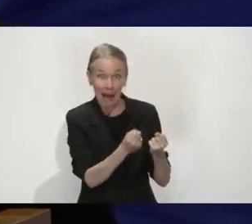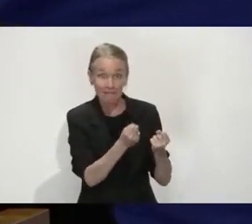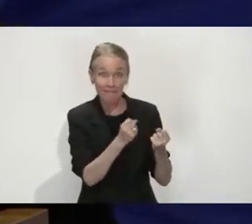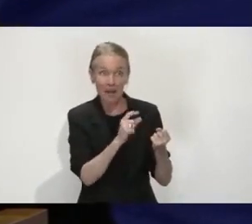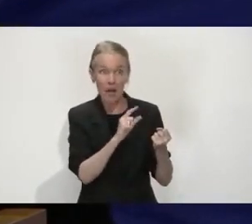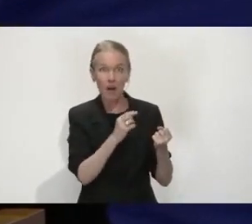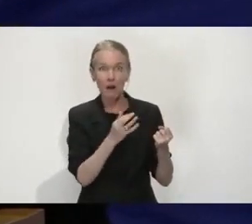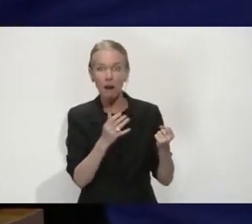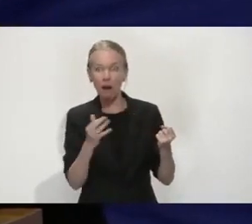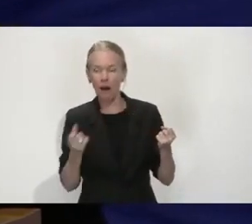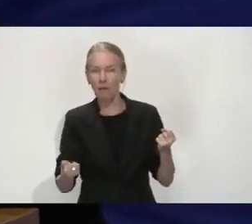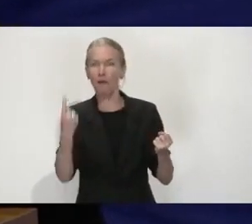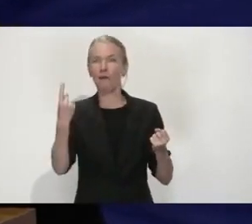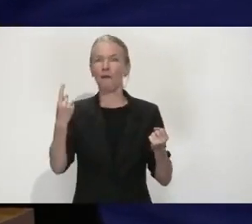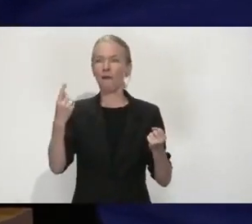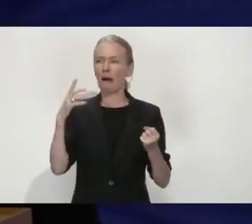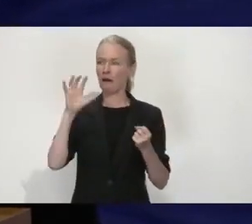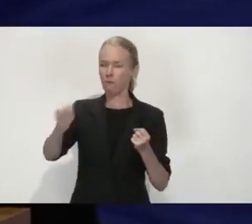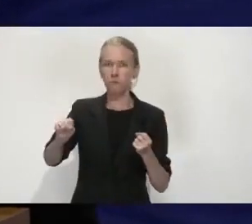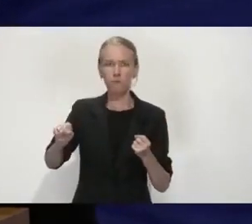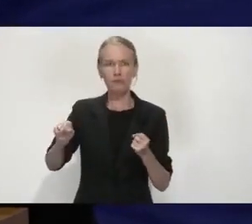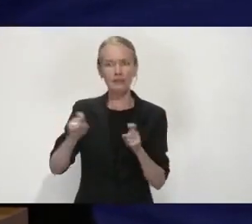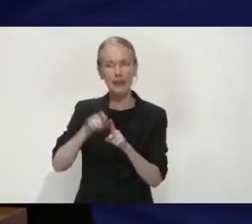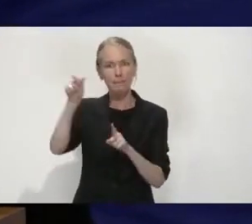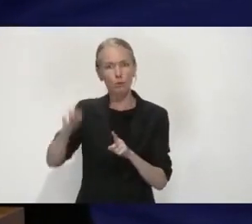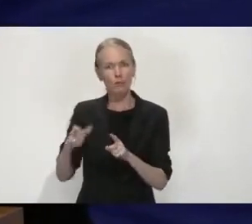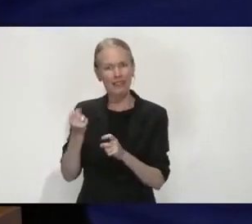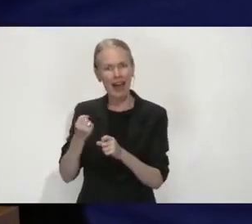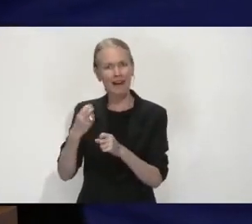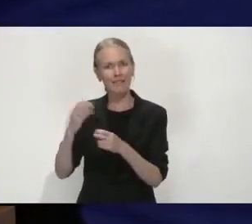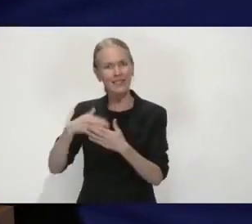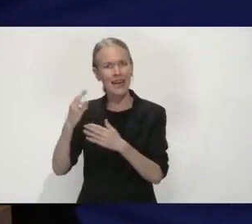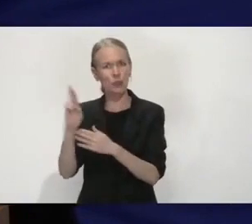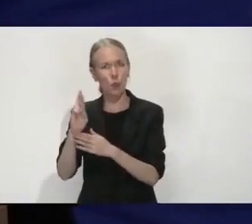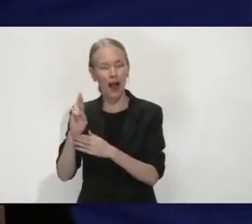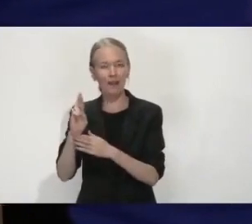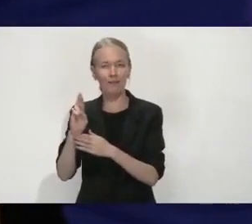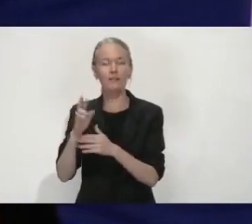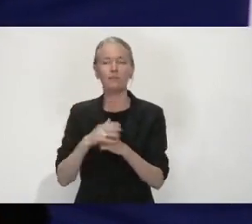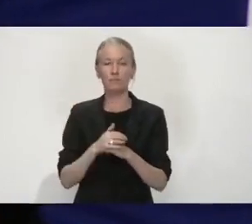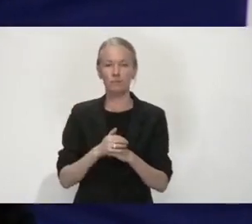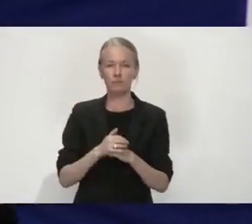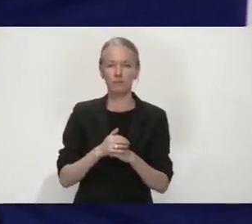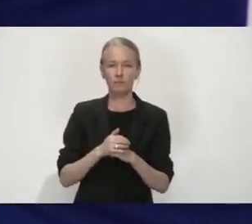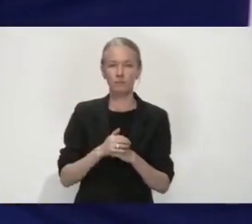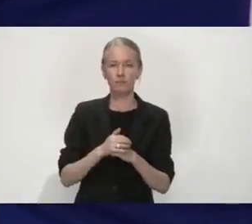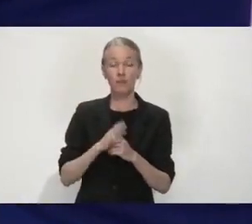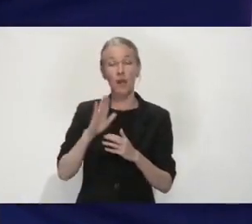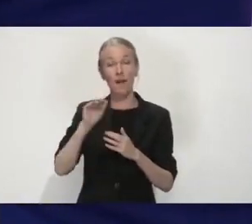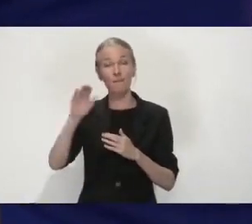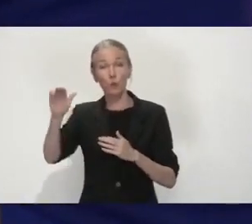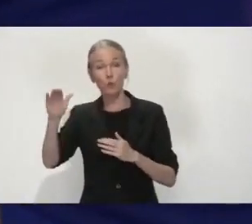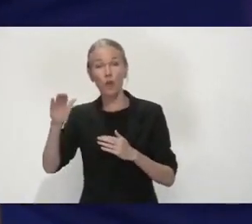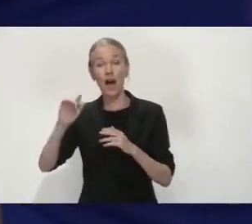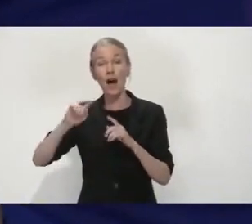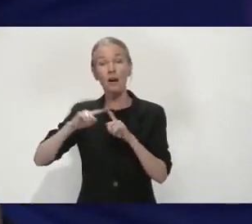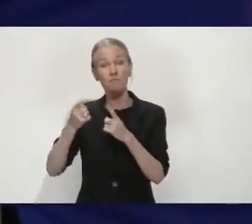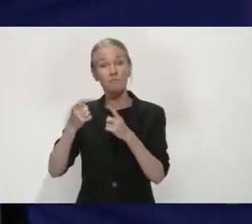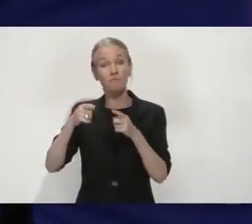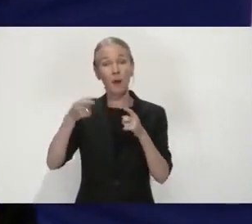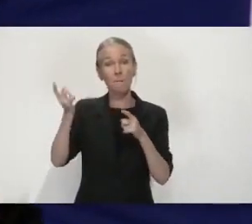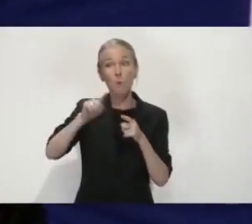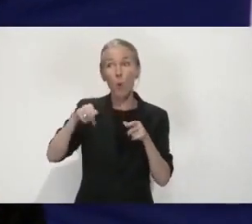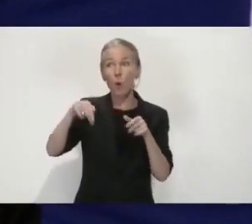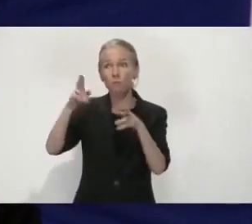So that's the most important. In terms of other facilities in the future, that's all work that will continue.